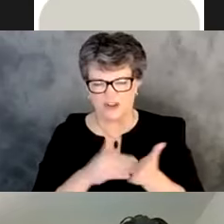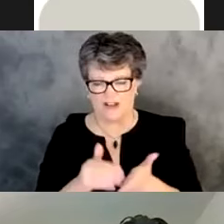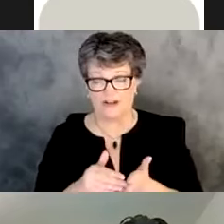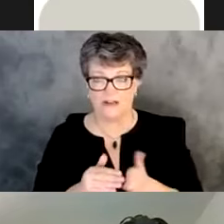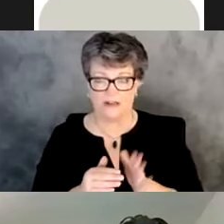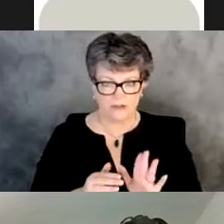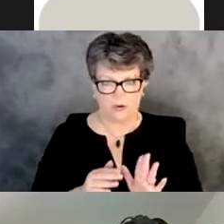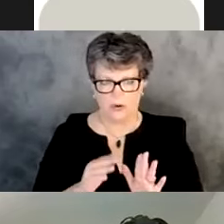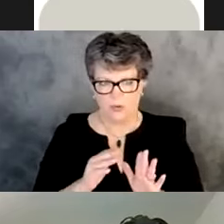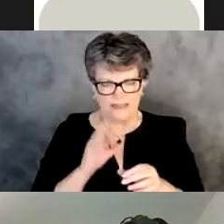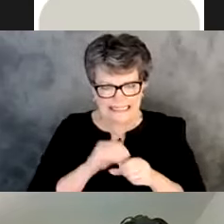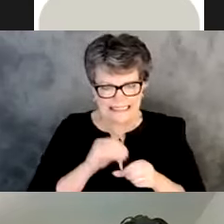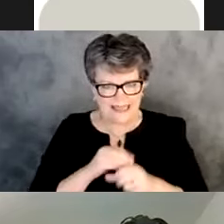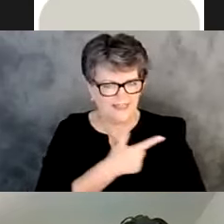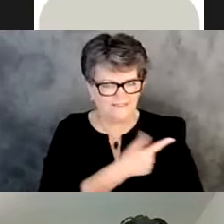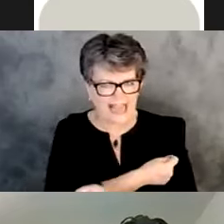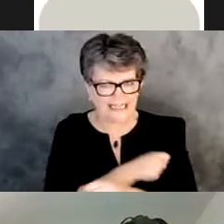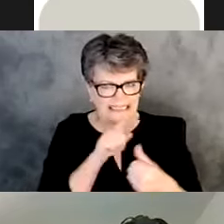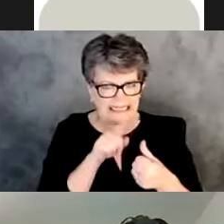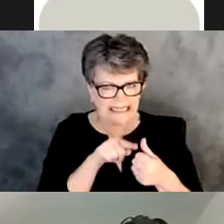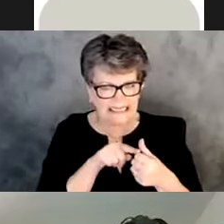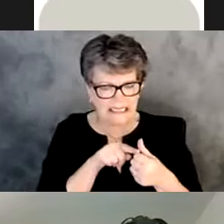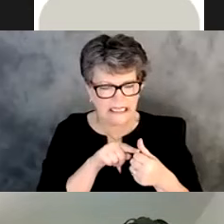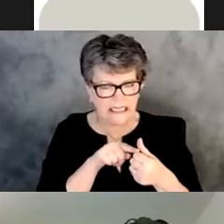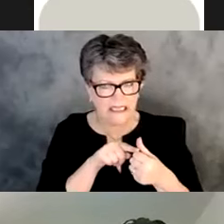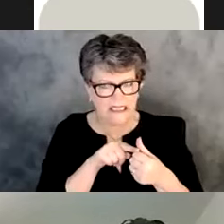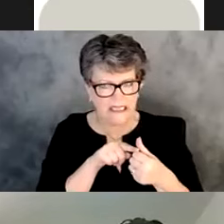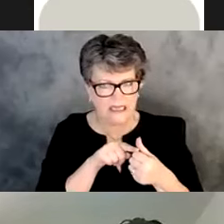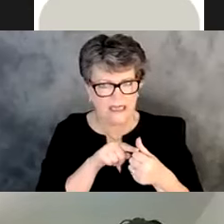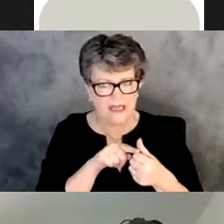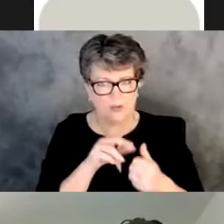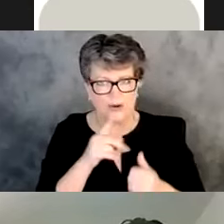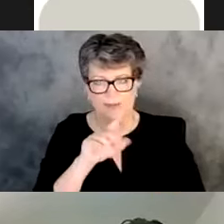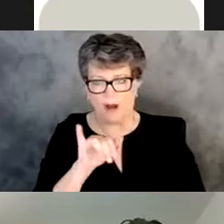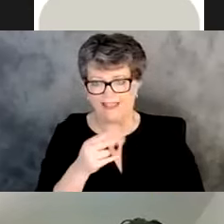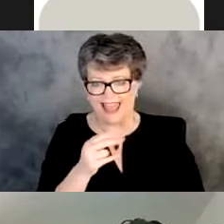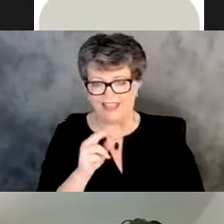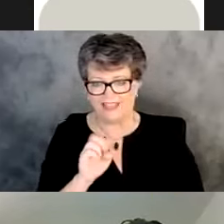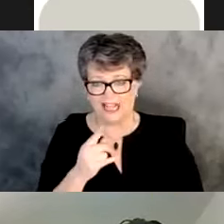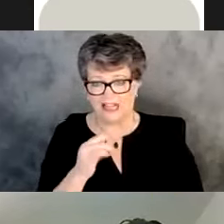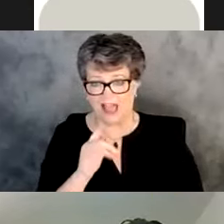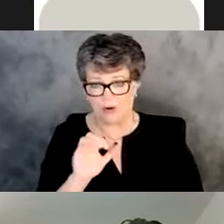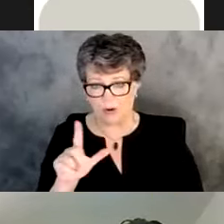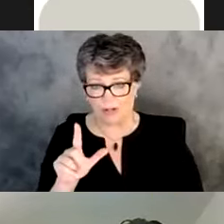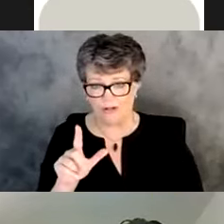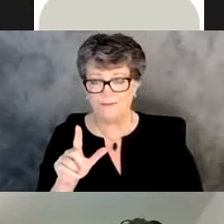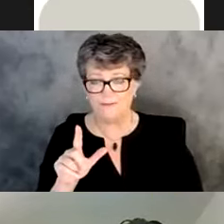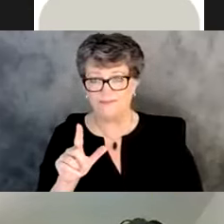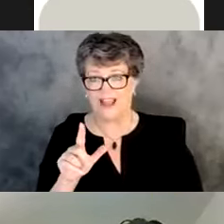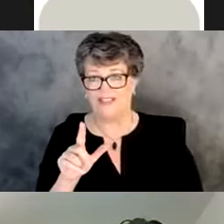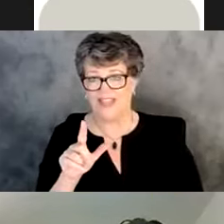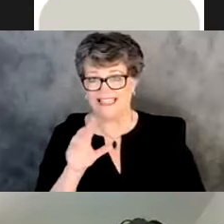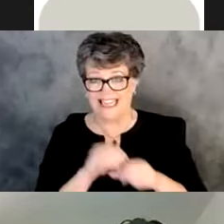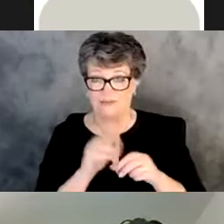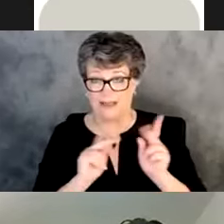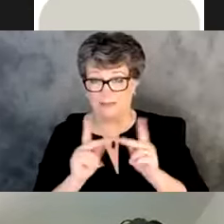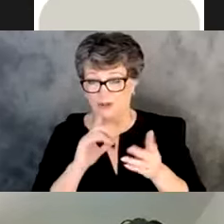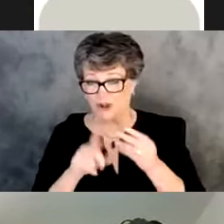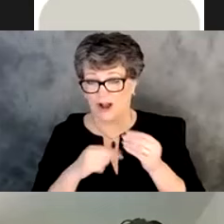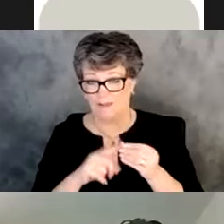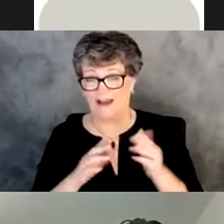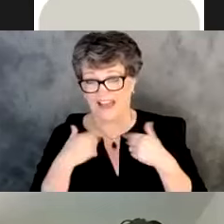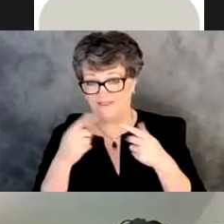the ingredients in the COVID-19 vaccine, which is polyethylene glycol, is the ingredient that people talk about having